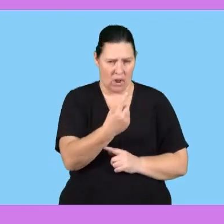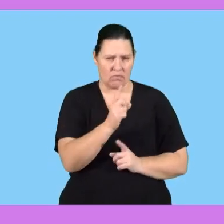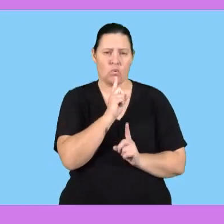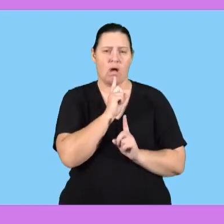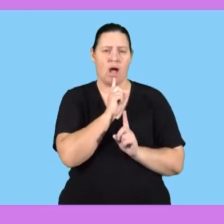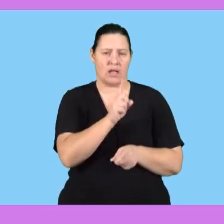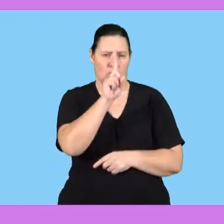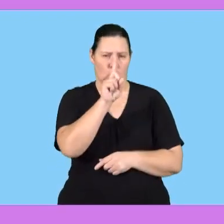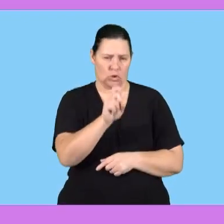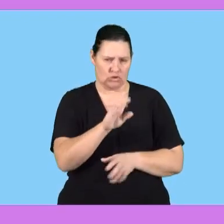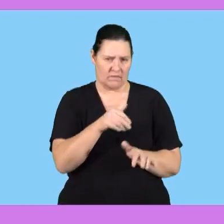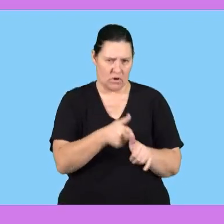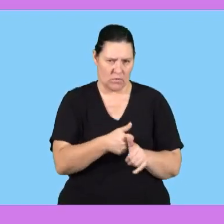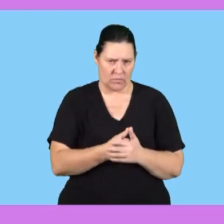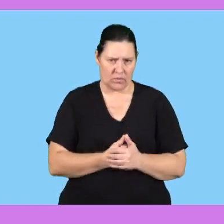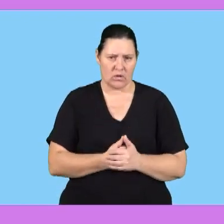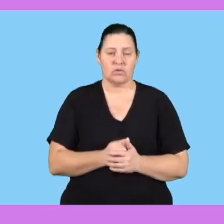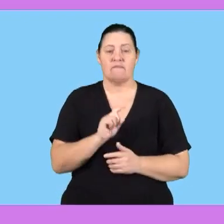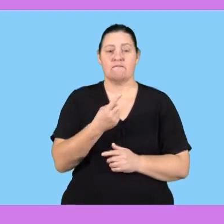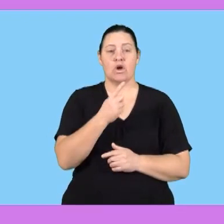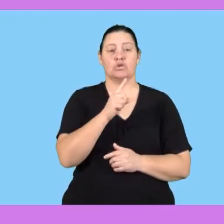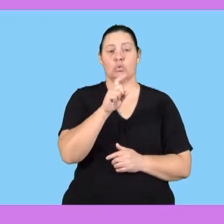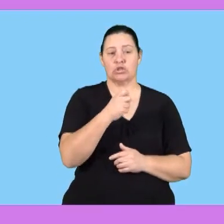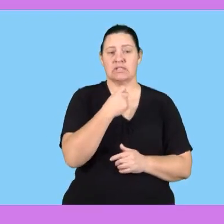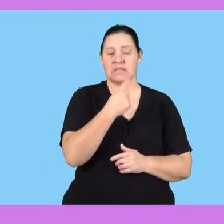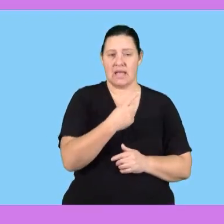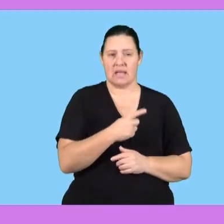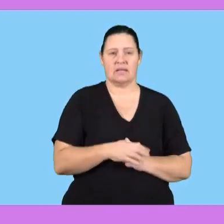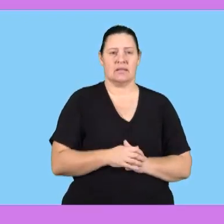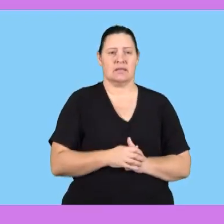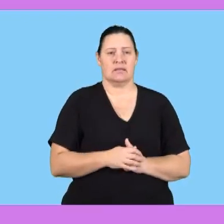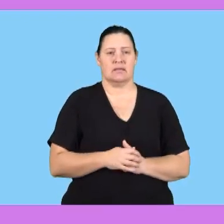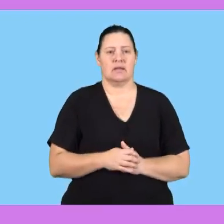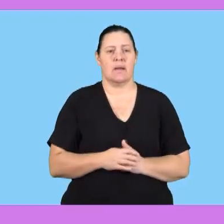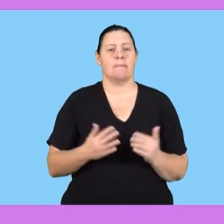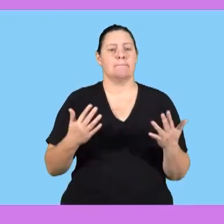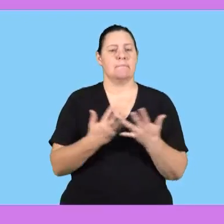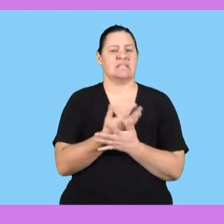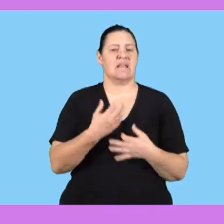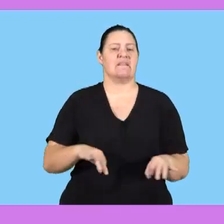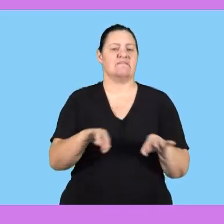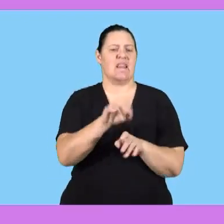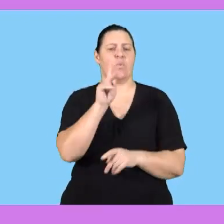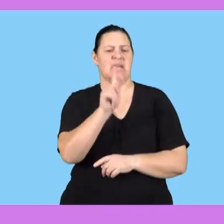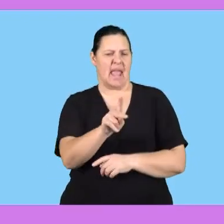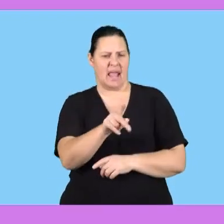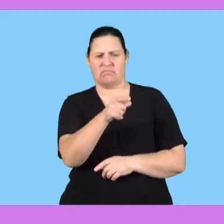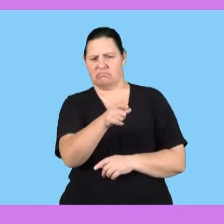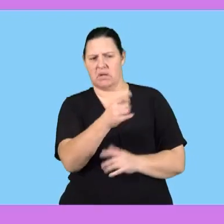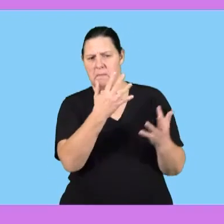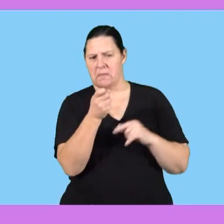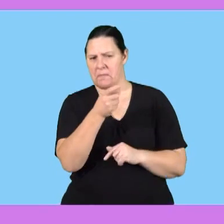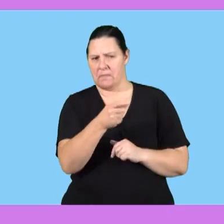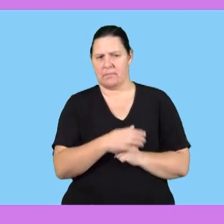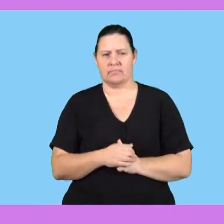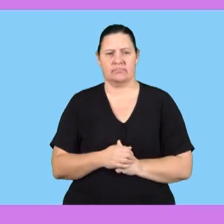1 to answer the questions that follow. So our first question says, determine the missing value K. So